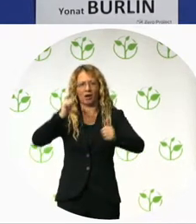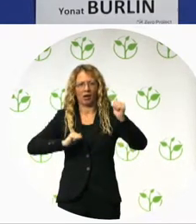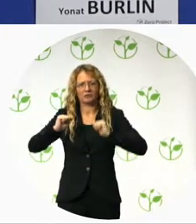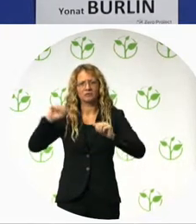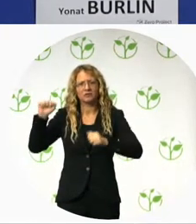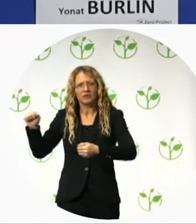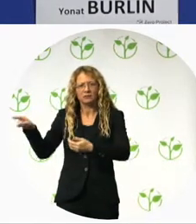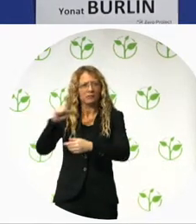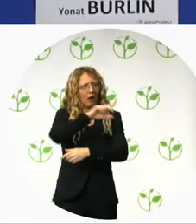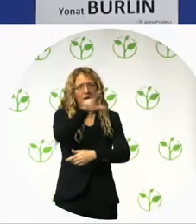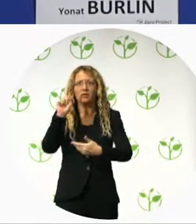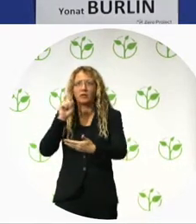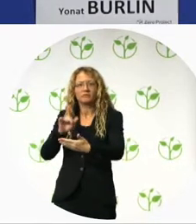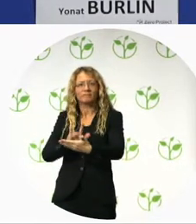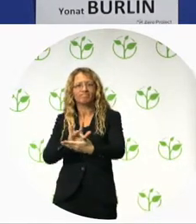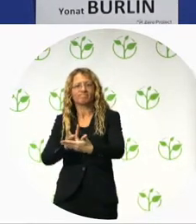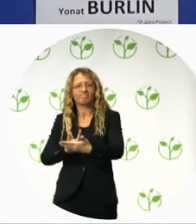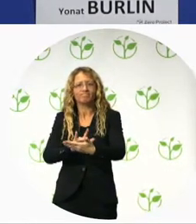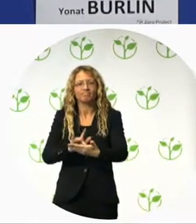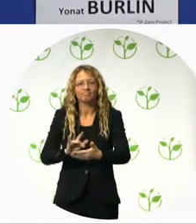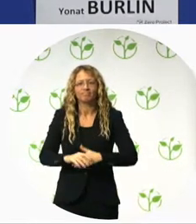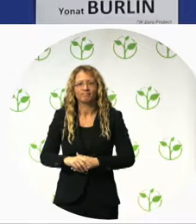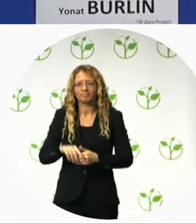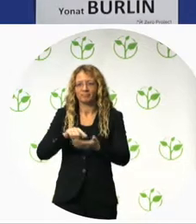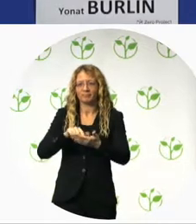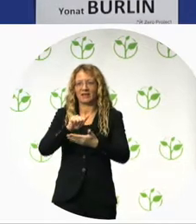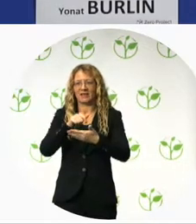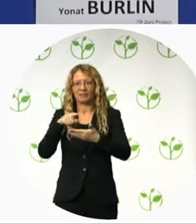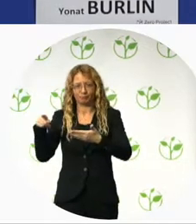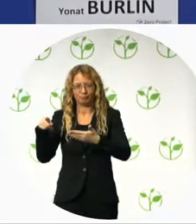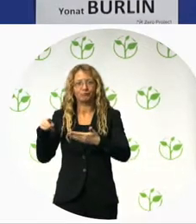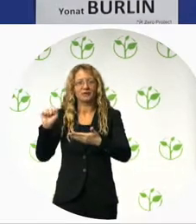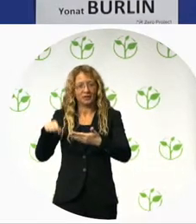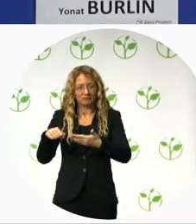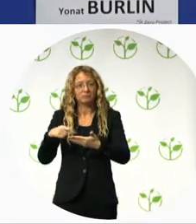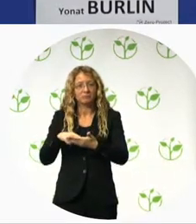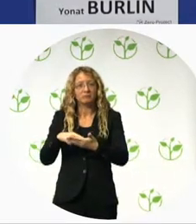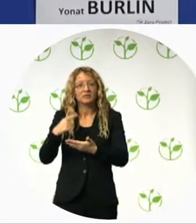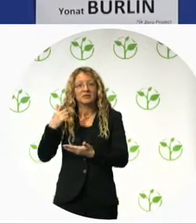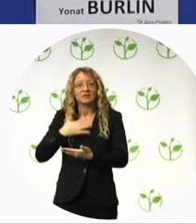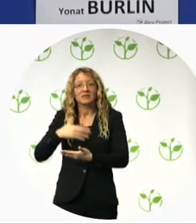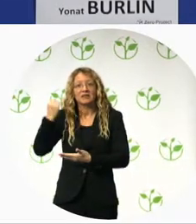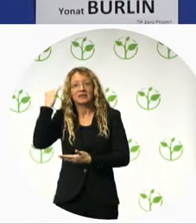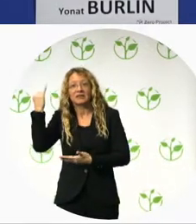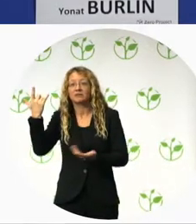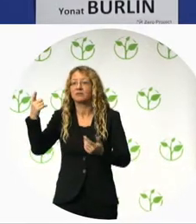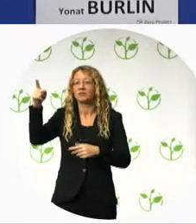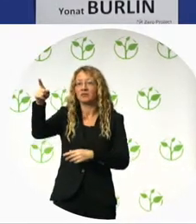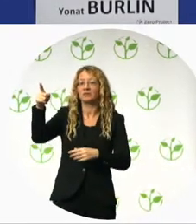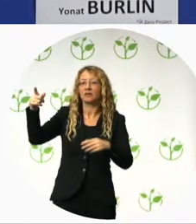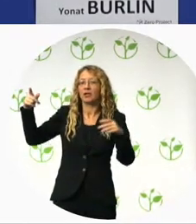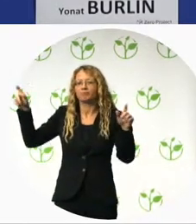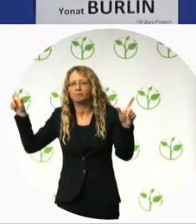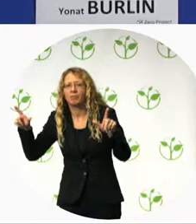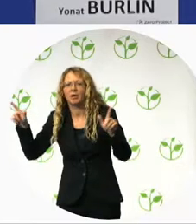everyone. The app was created based on the idea that entertainment and culture are the core of our communities, and this is really